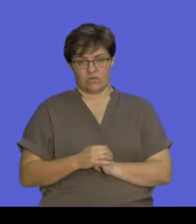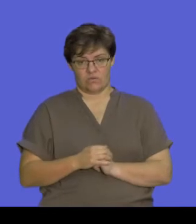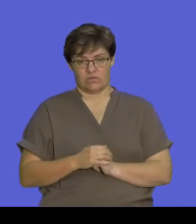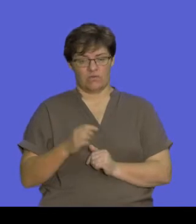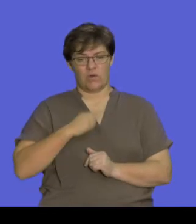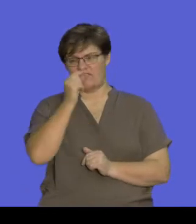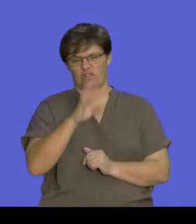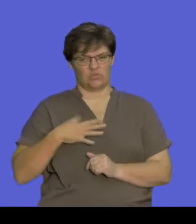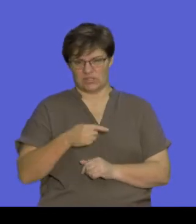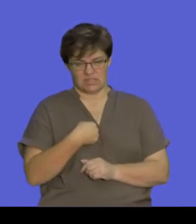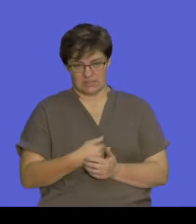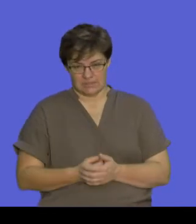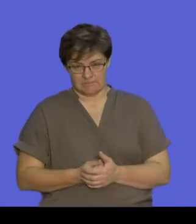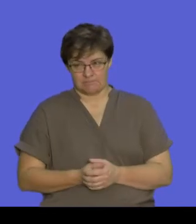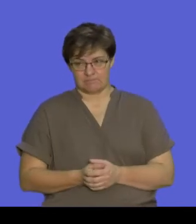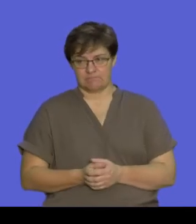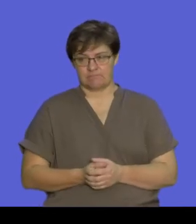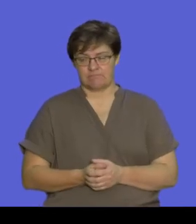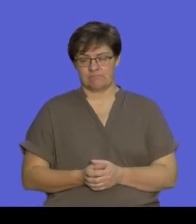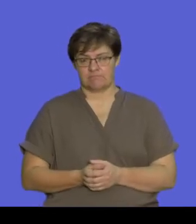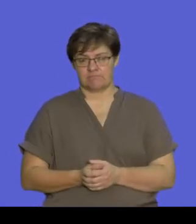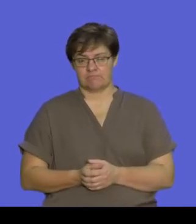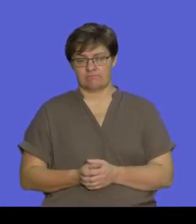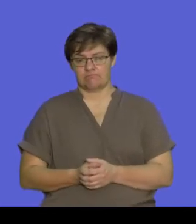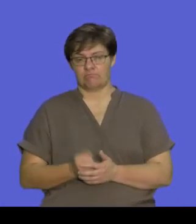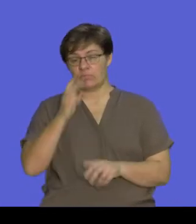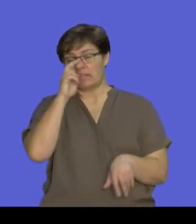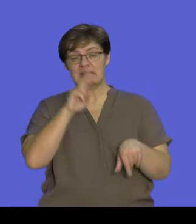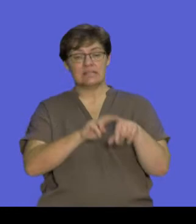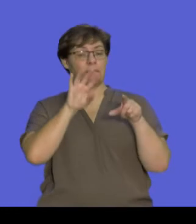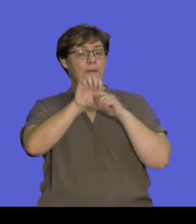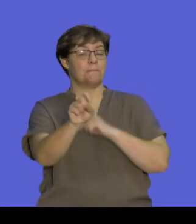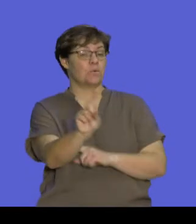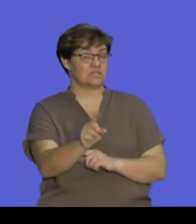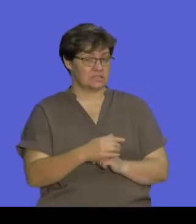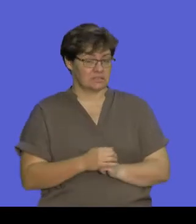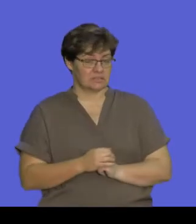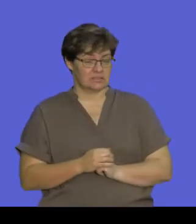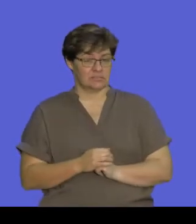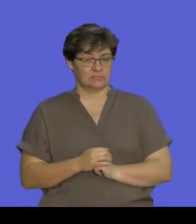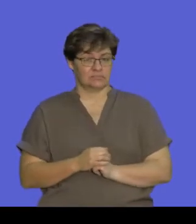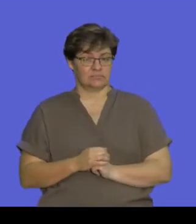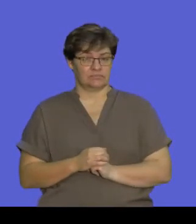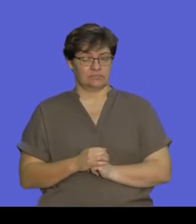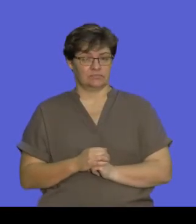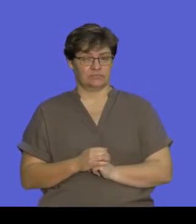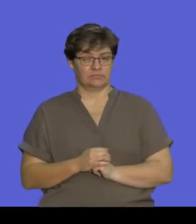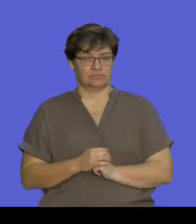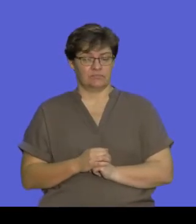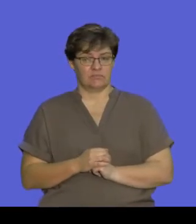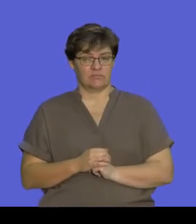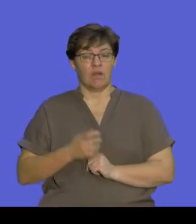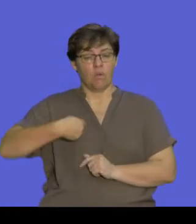fraction. So what we need to recognize is that we have to